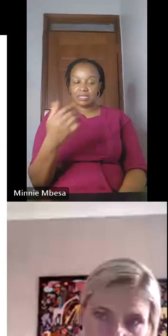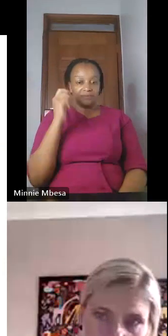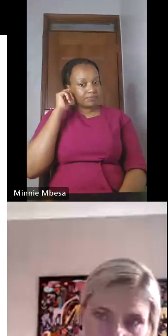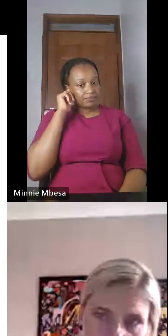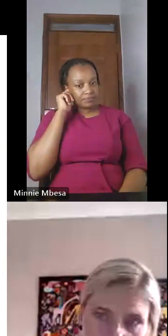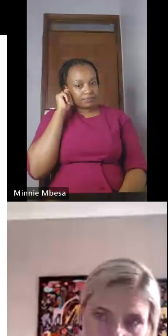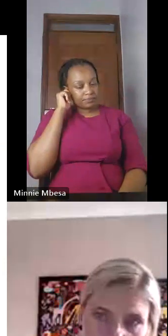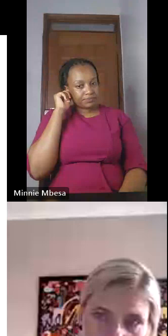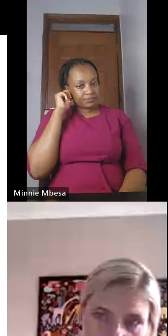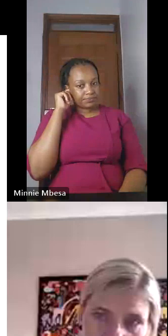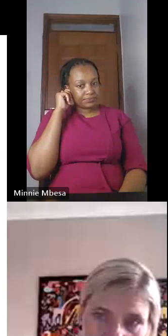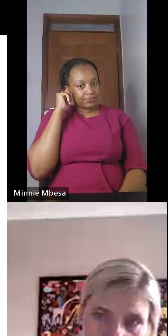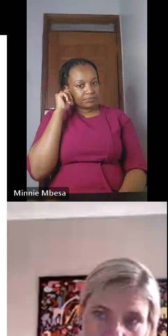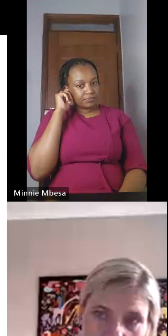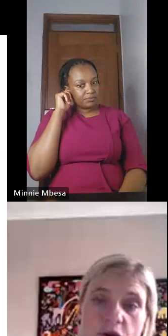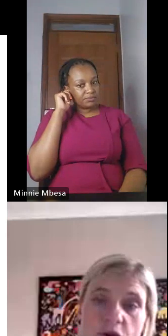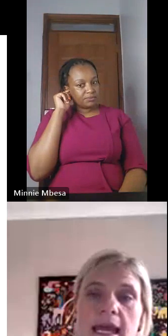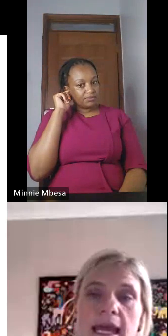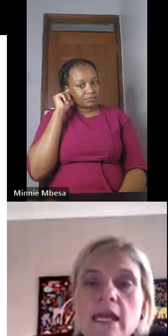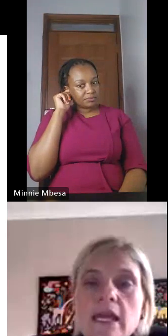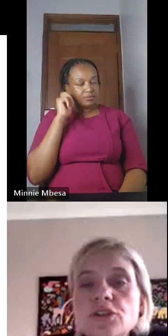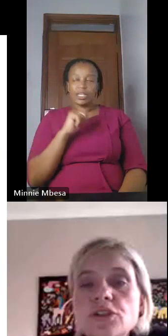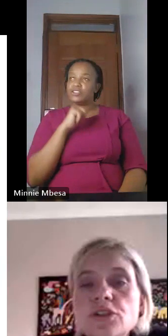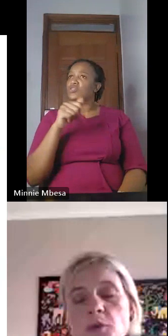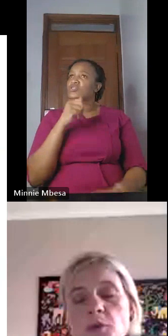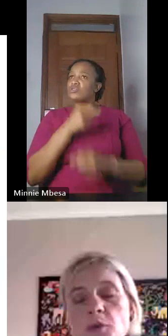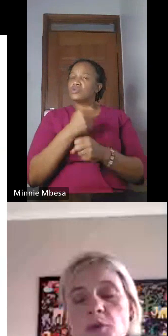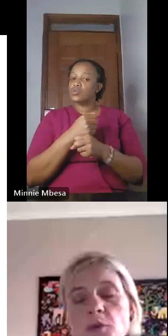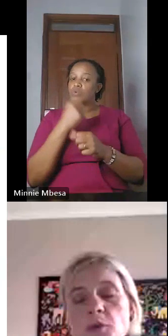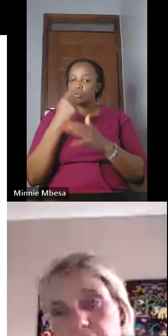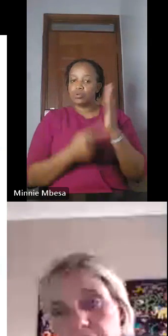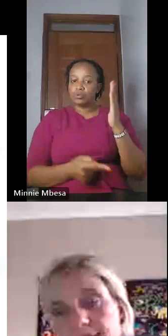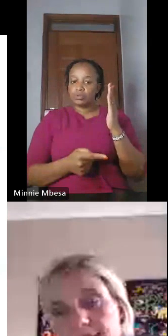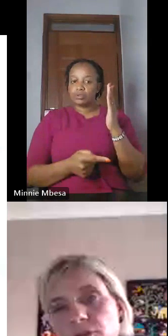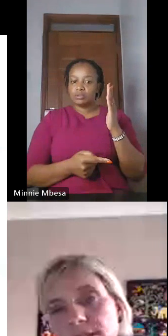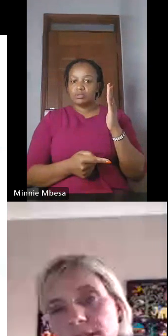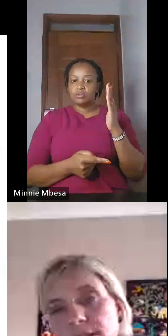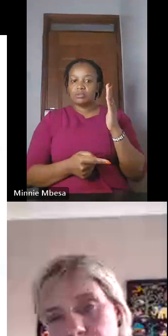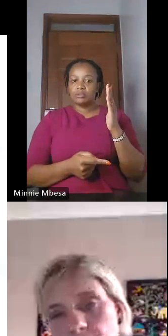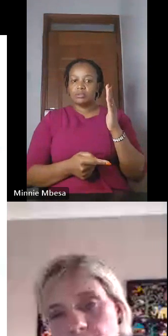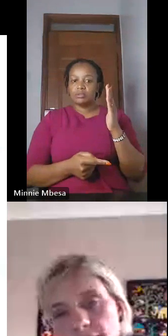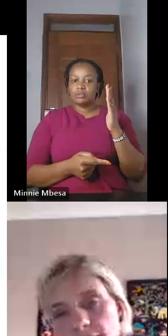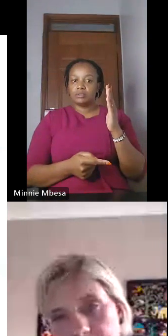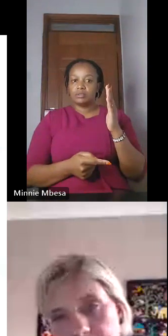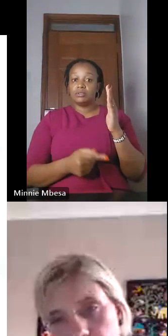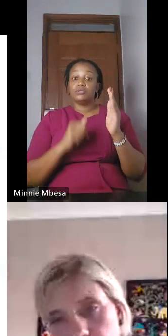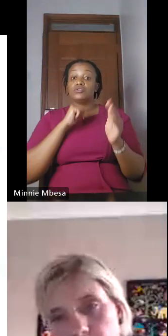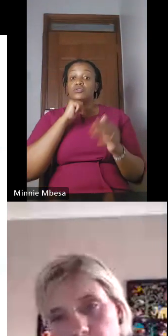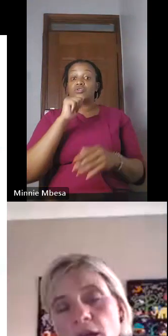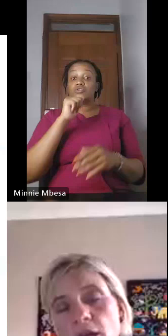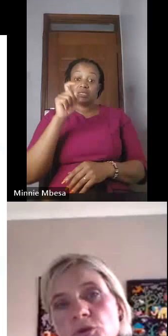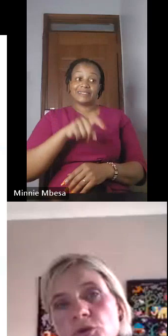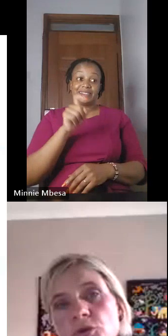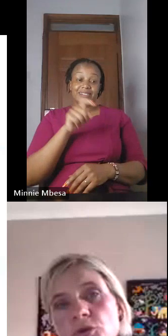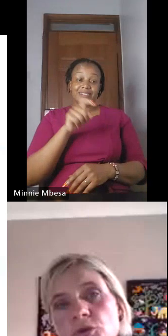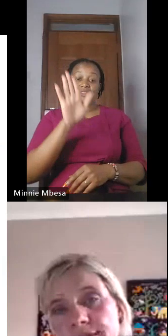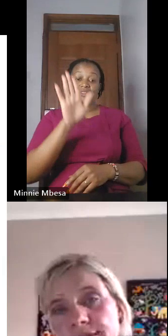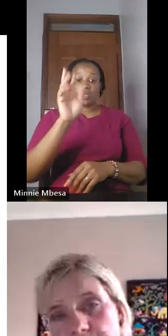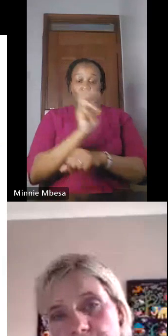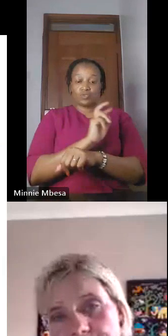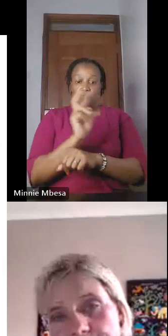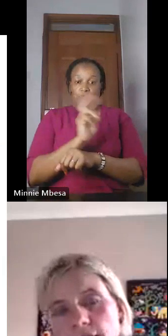I should not do what? So, like, you don't want your supervisor to type their name. You